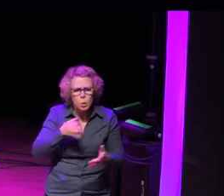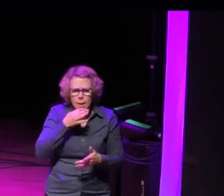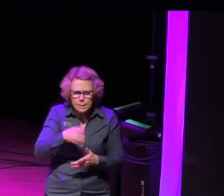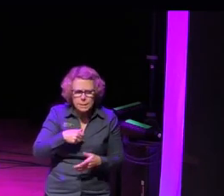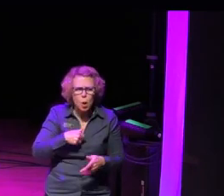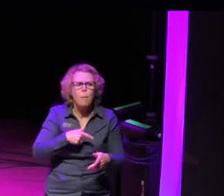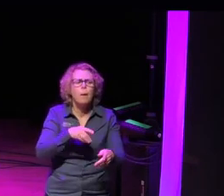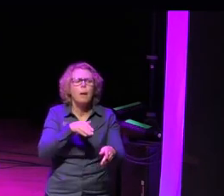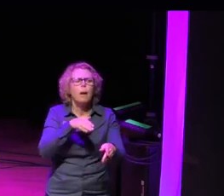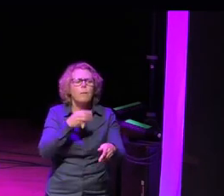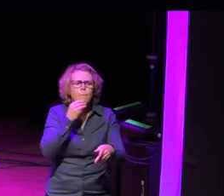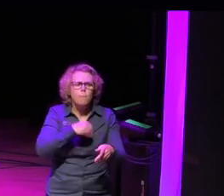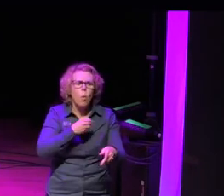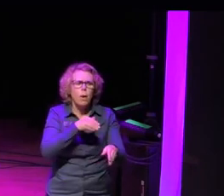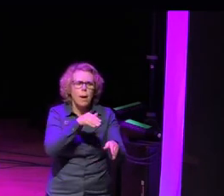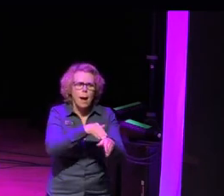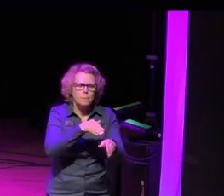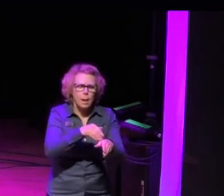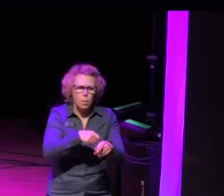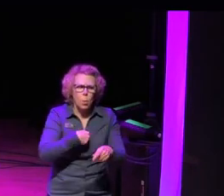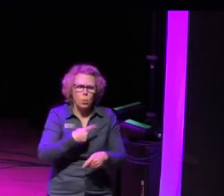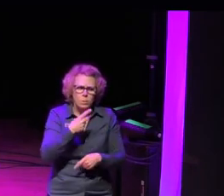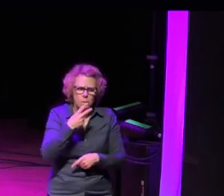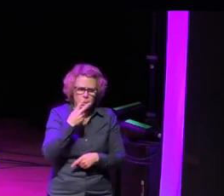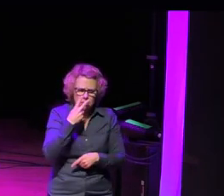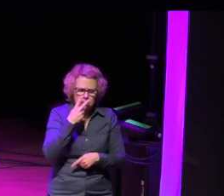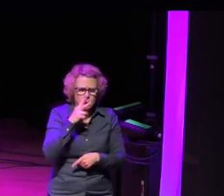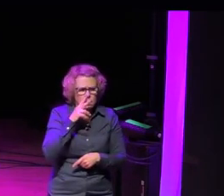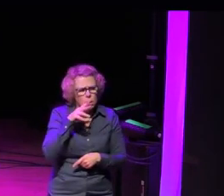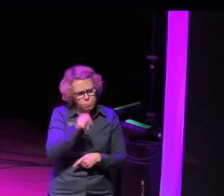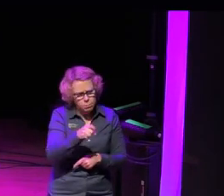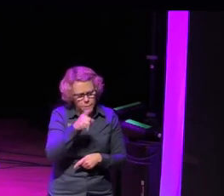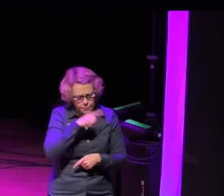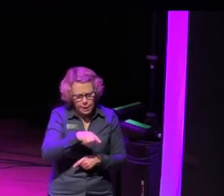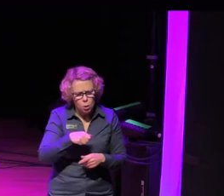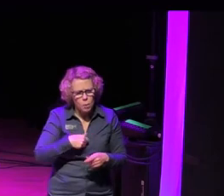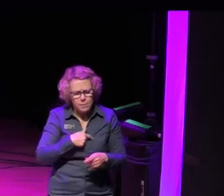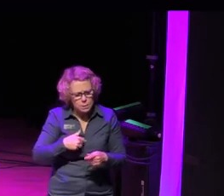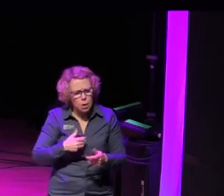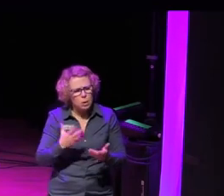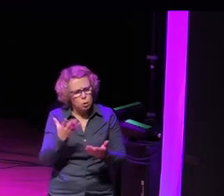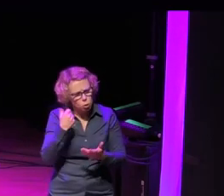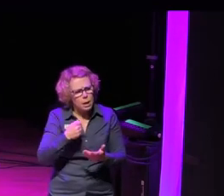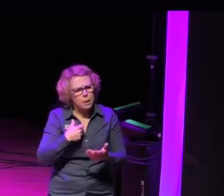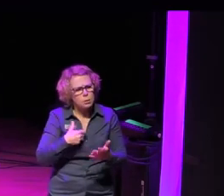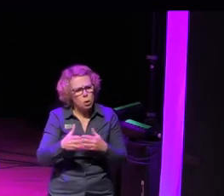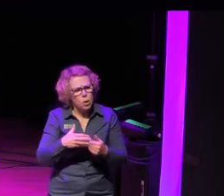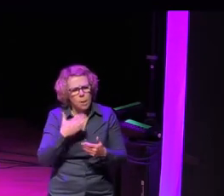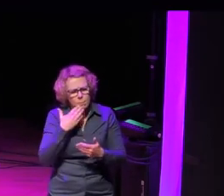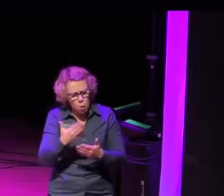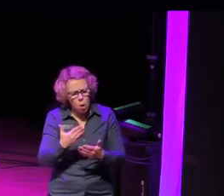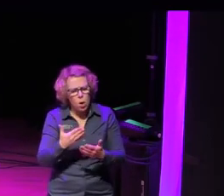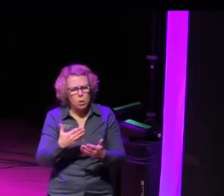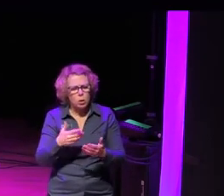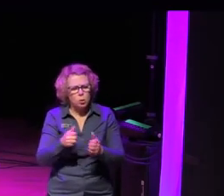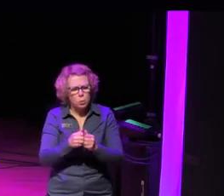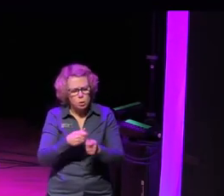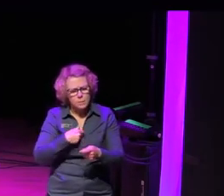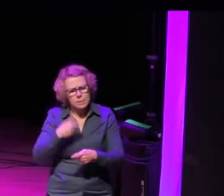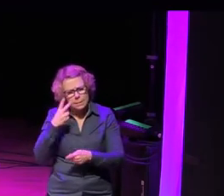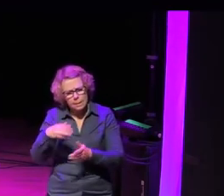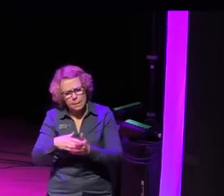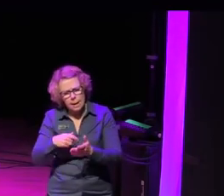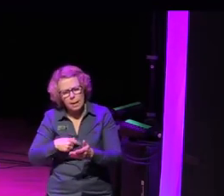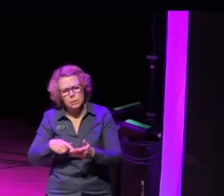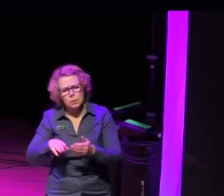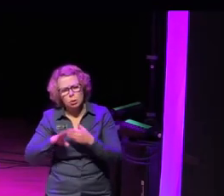touch, that we need to, if we want to succeed in this, we also need to think on the side and the protection of